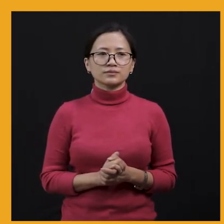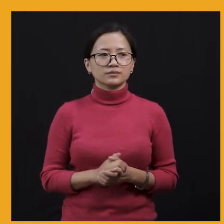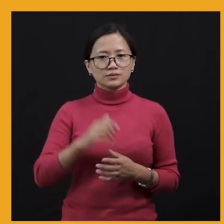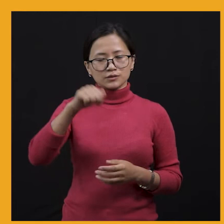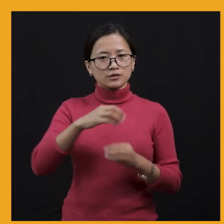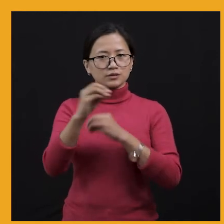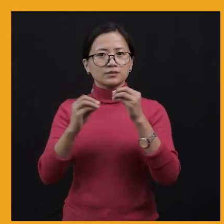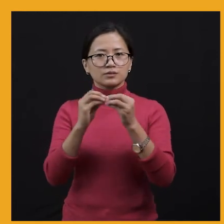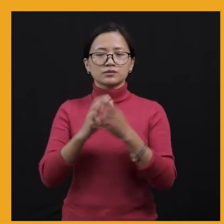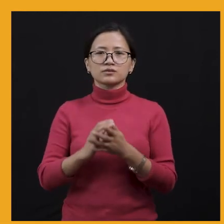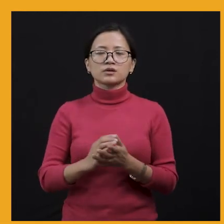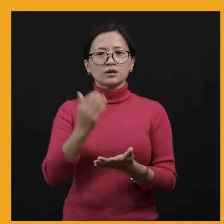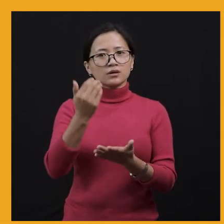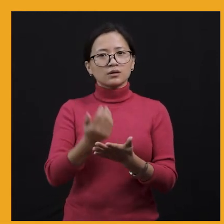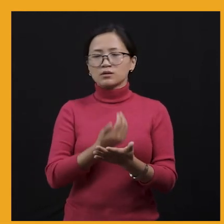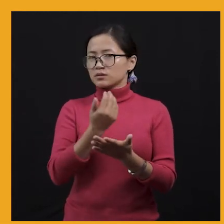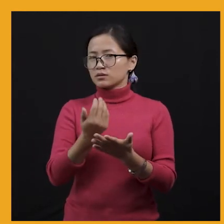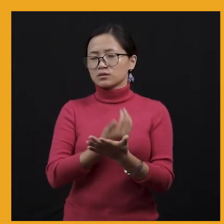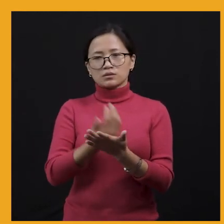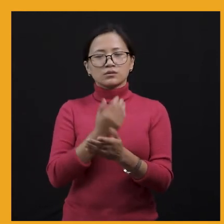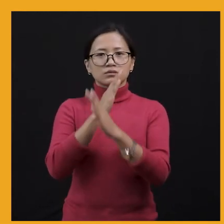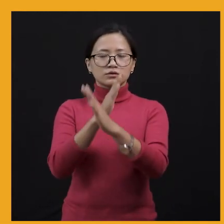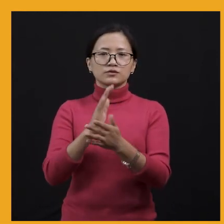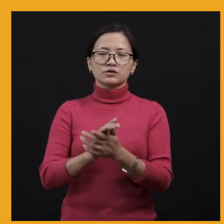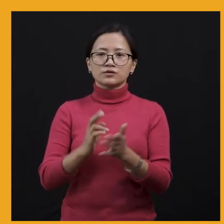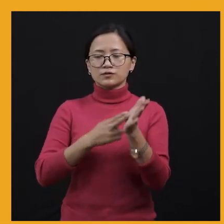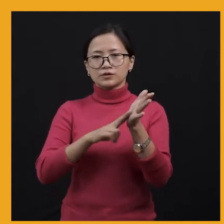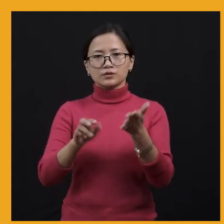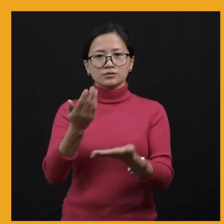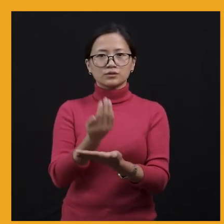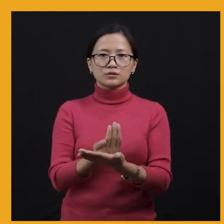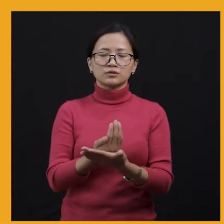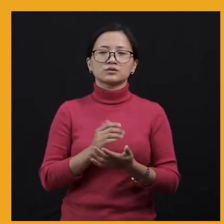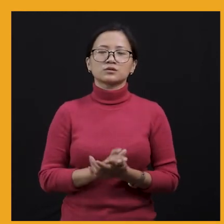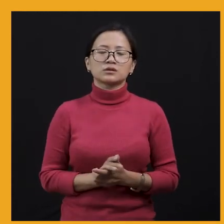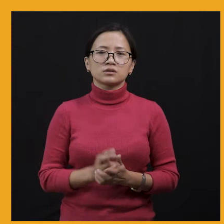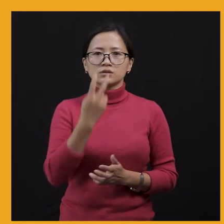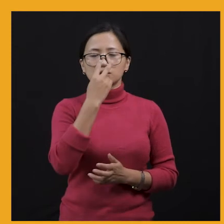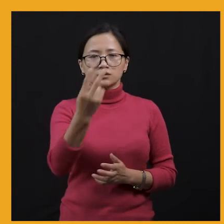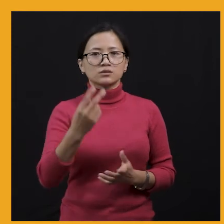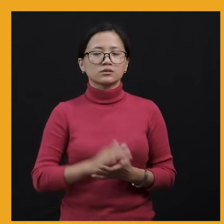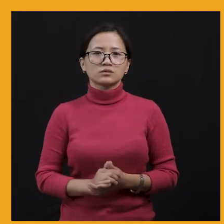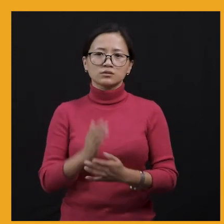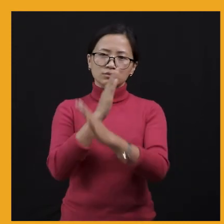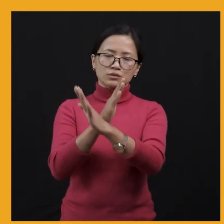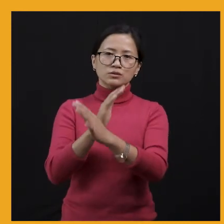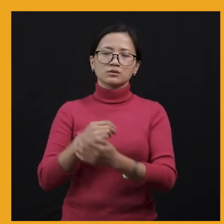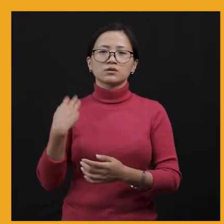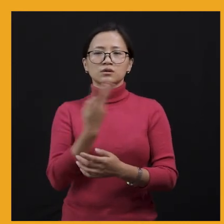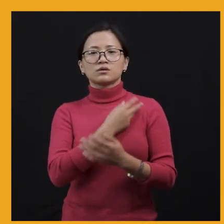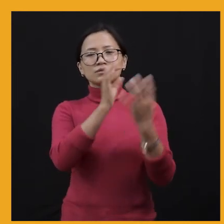is about conservation of natural resources. So you can see here, protect our